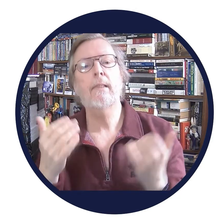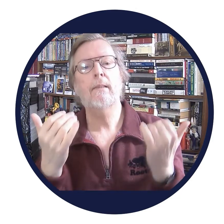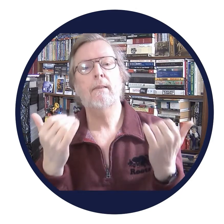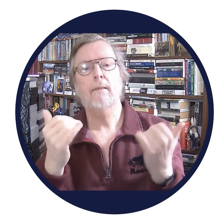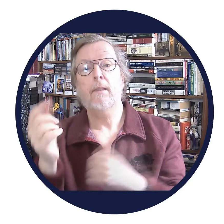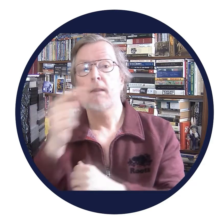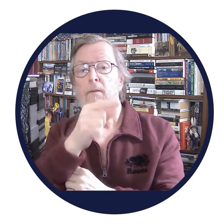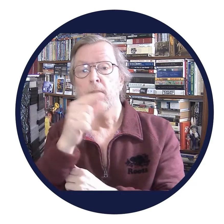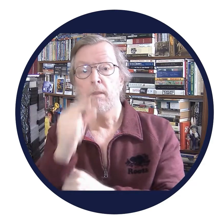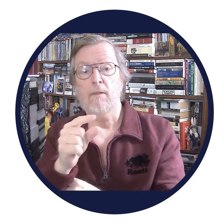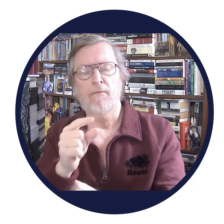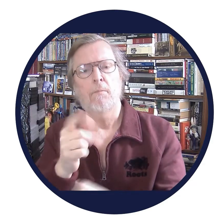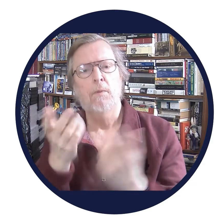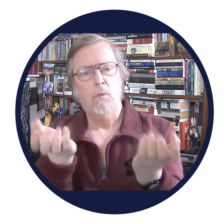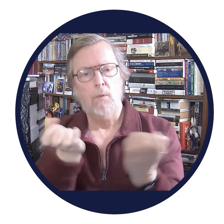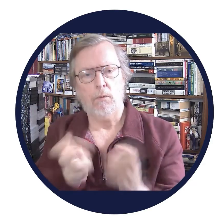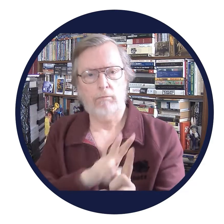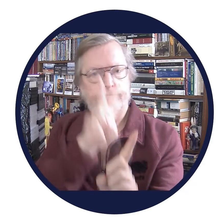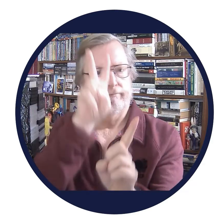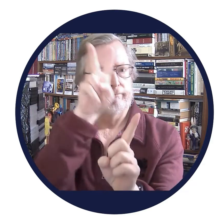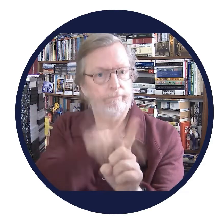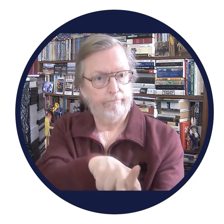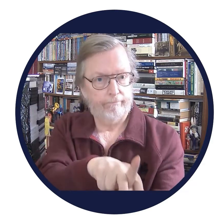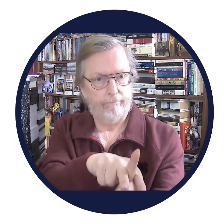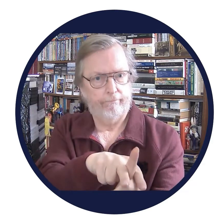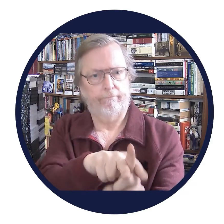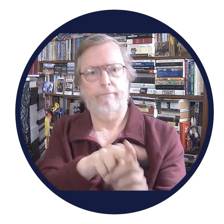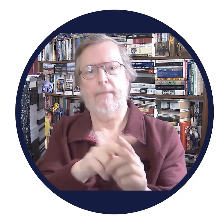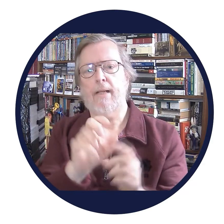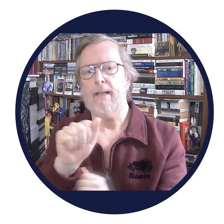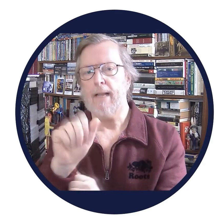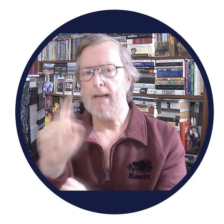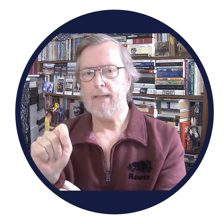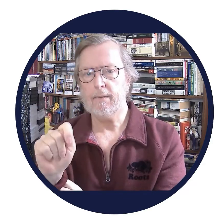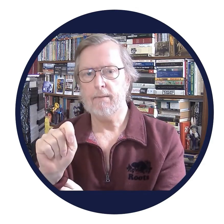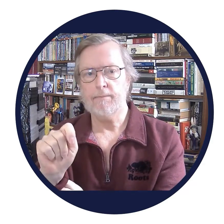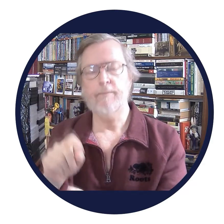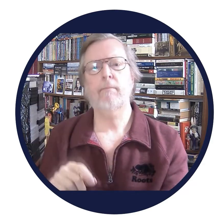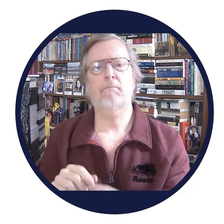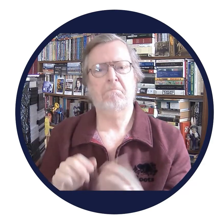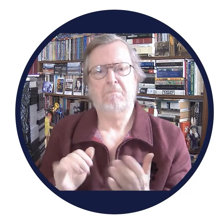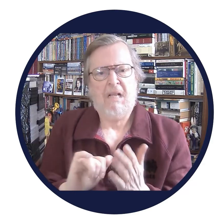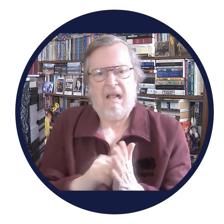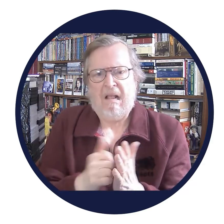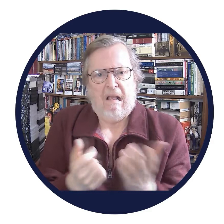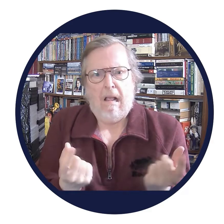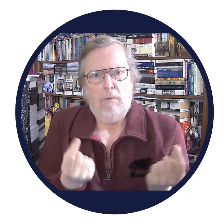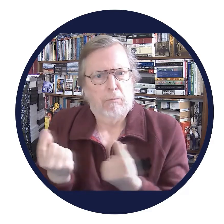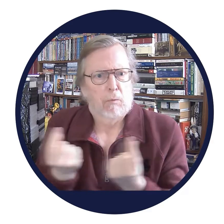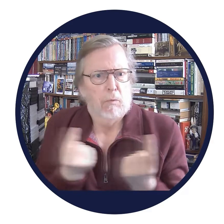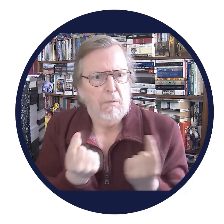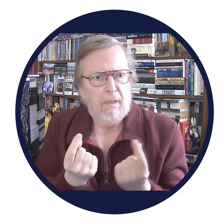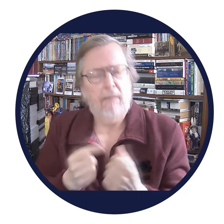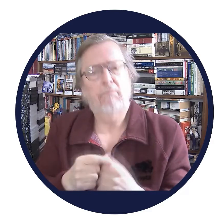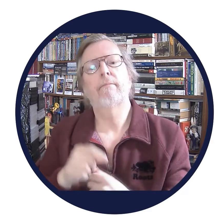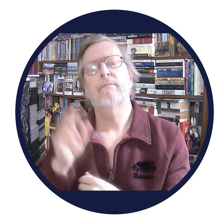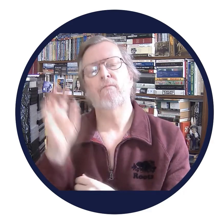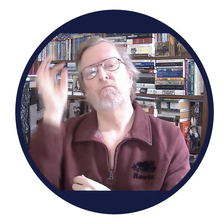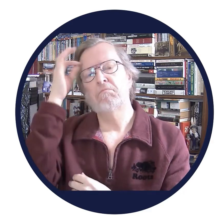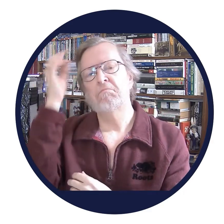Now, the government is looking to implement it. How does it do